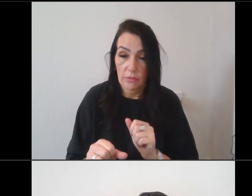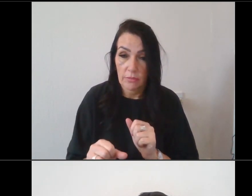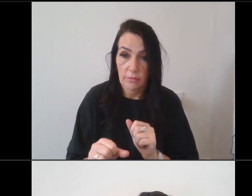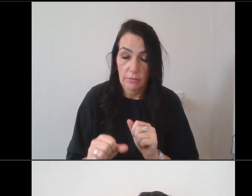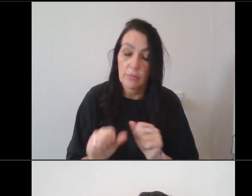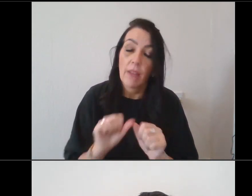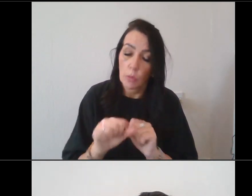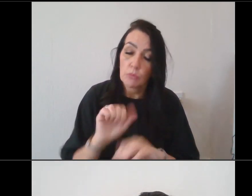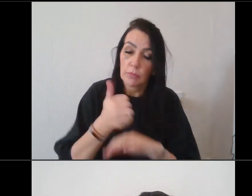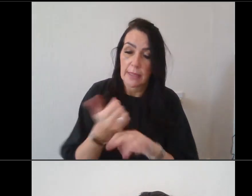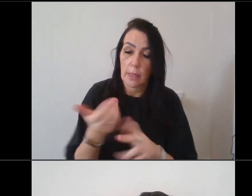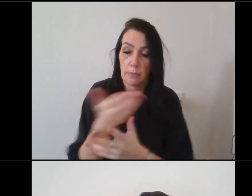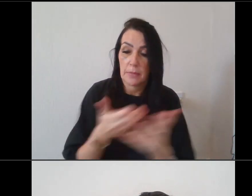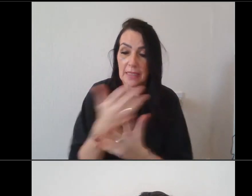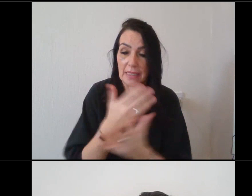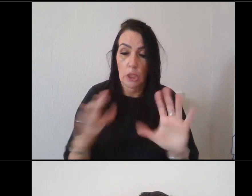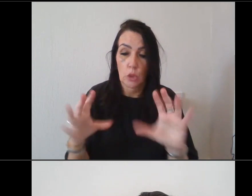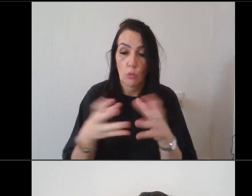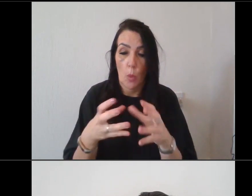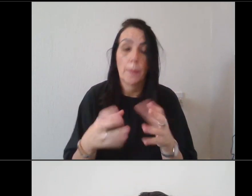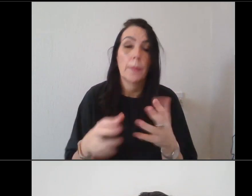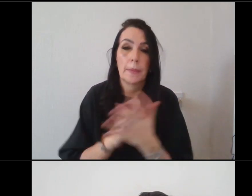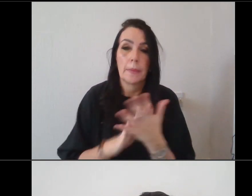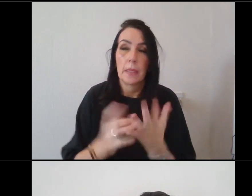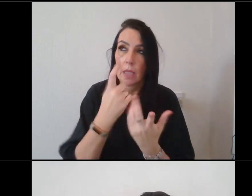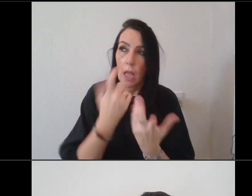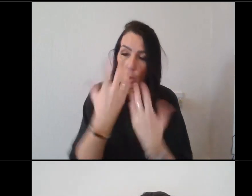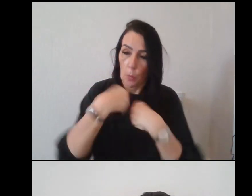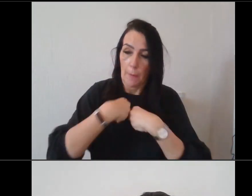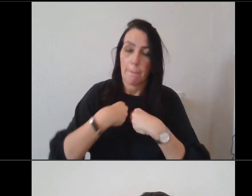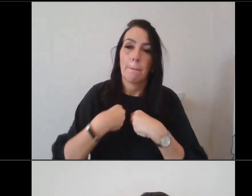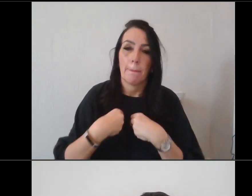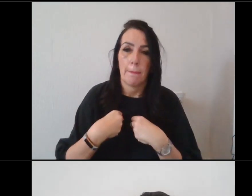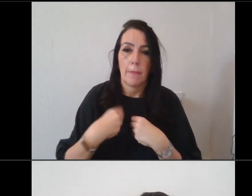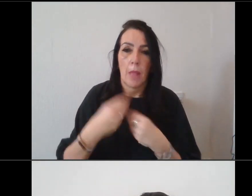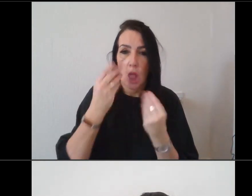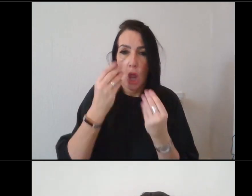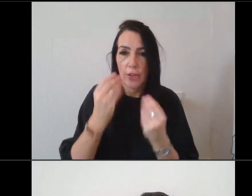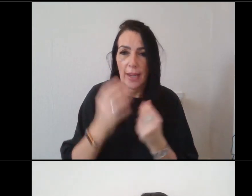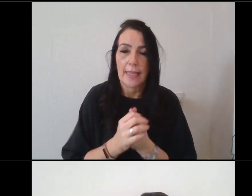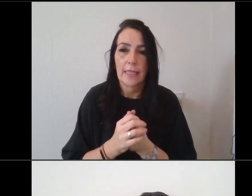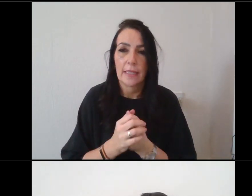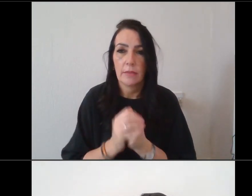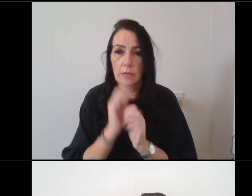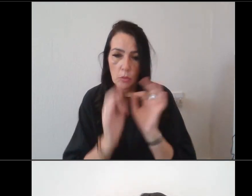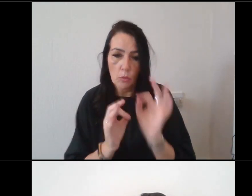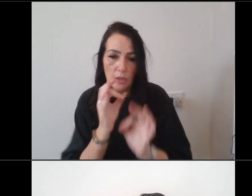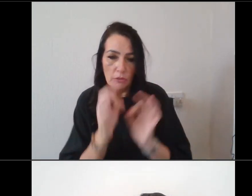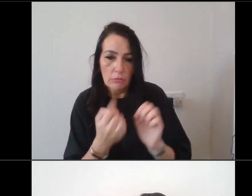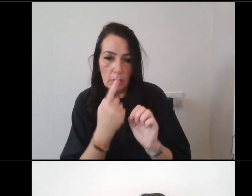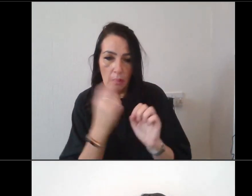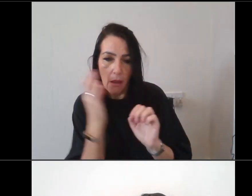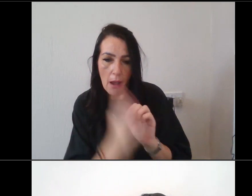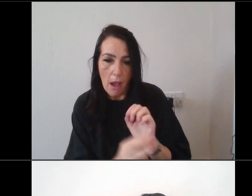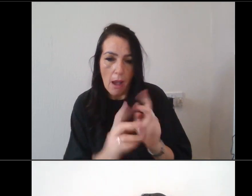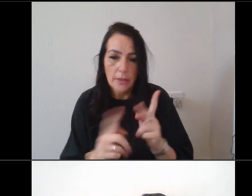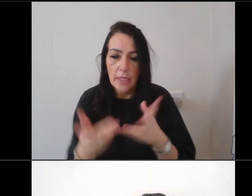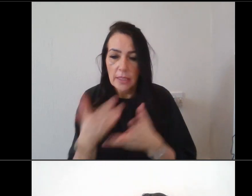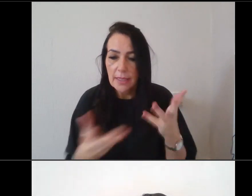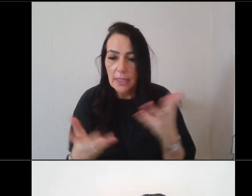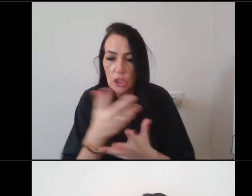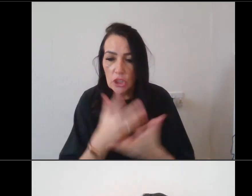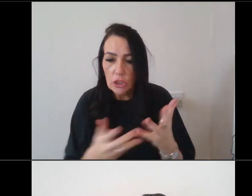discussion group. It helps bed in the learnings, allows learners to ask questions, and then you can kind of get a bit of a discussion going about